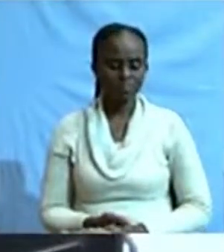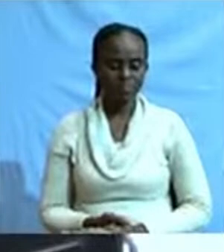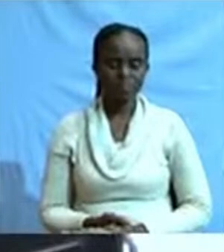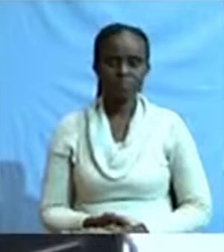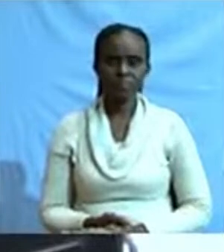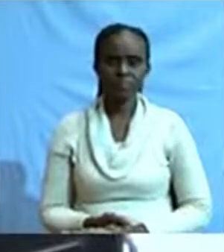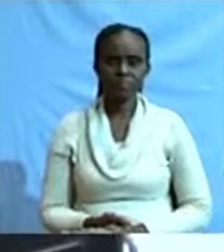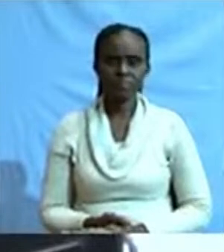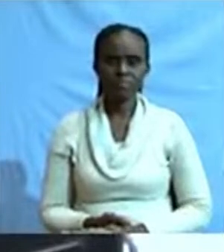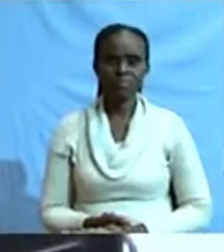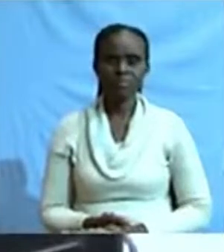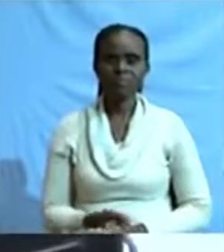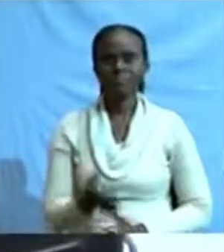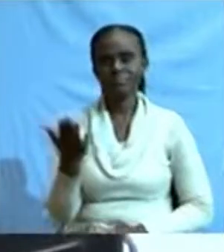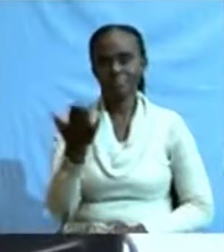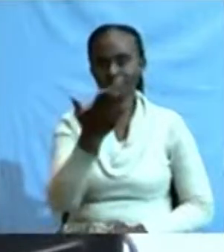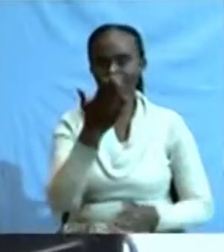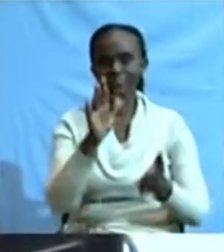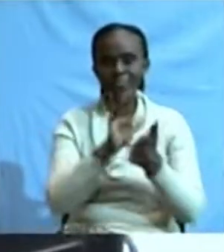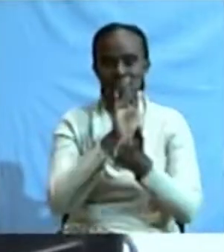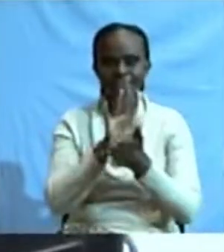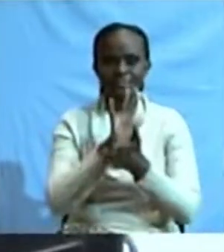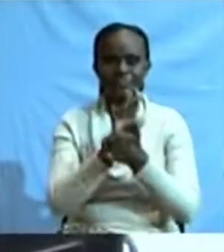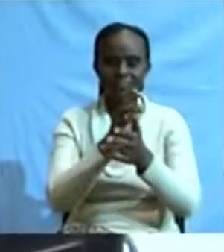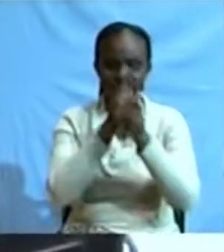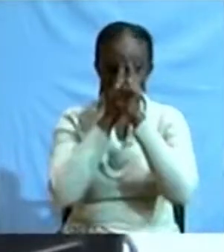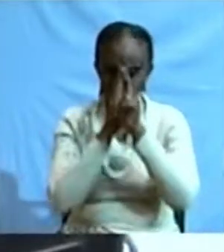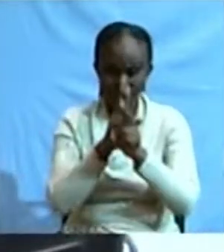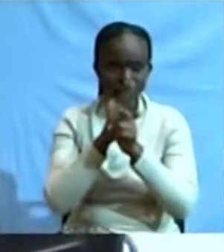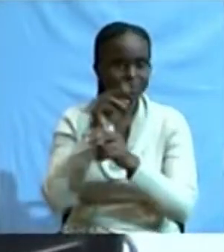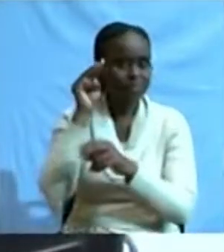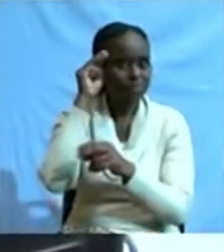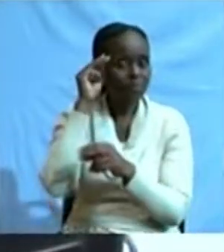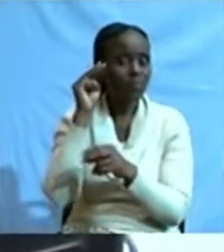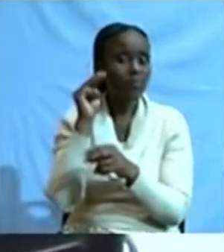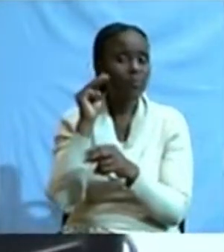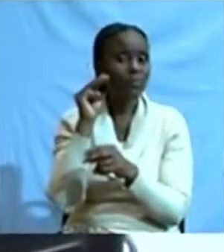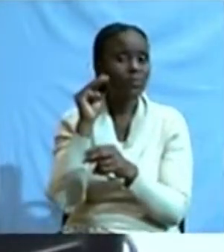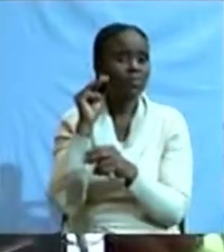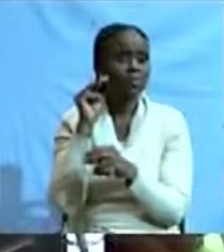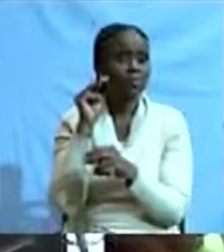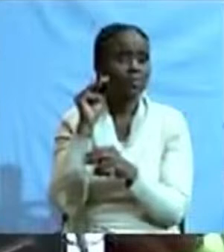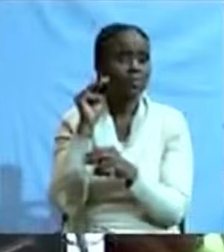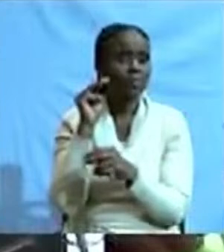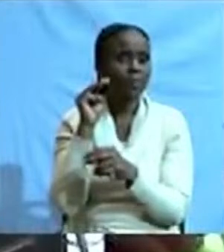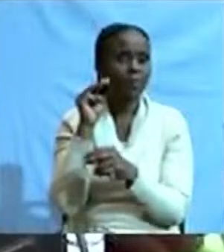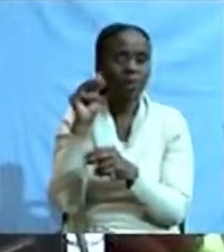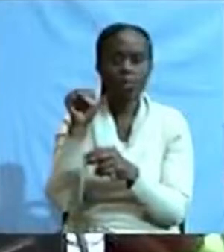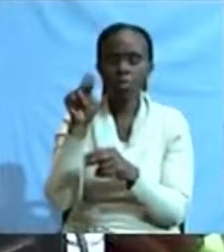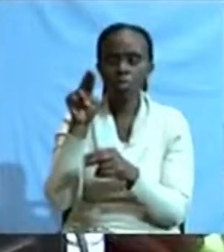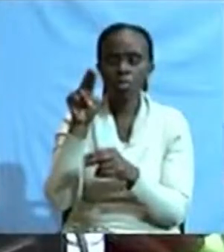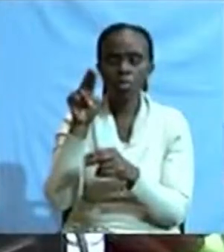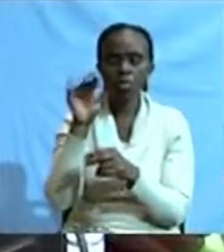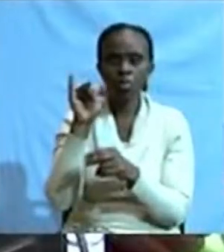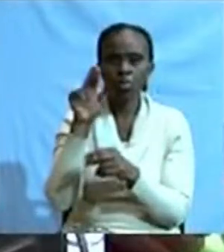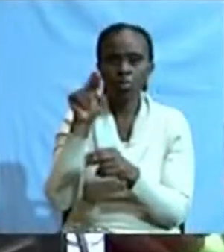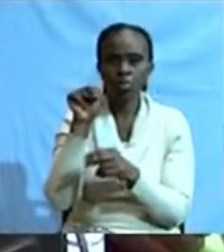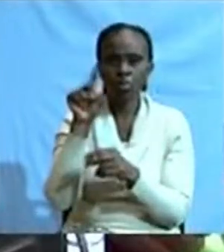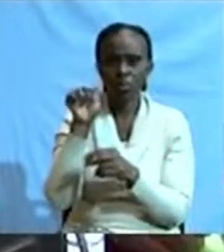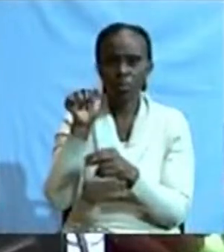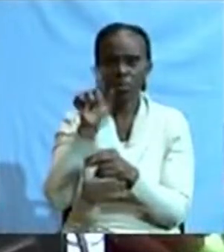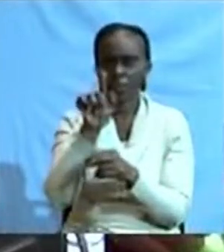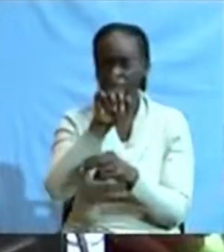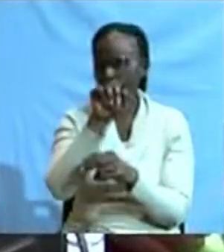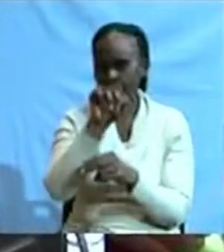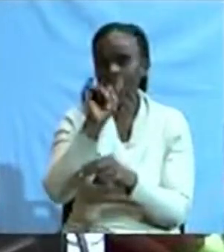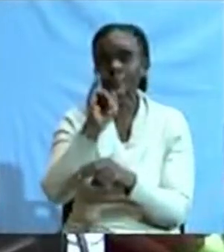Richard will come in. Just a quick one on Honorable Munda's question. Yes, thank you, Chair. I think